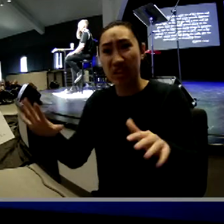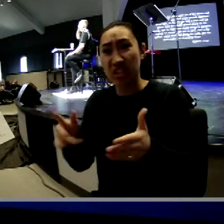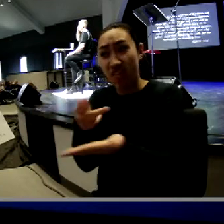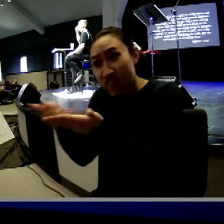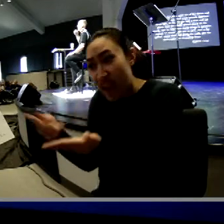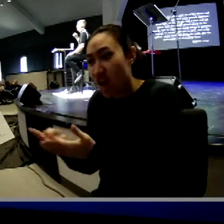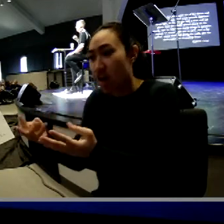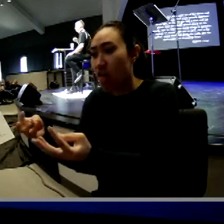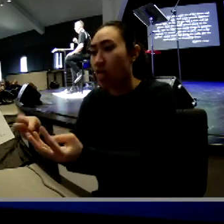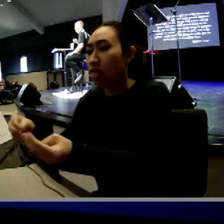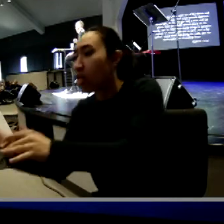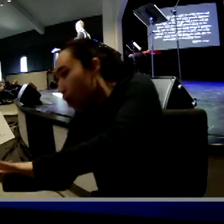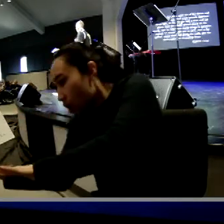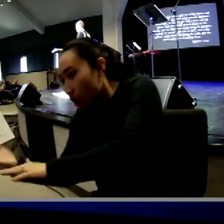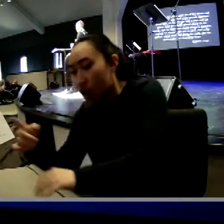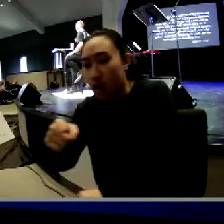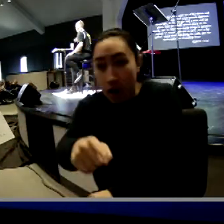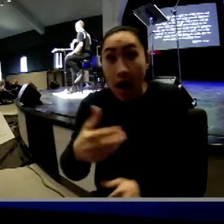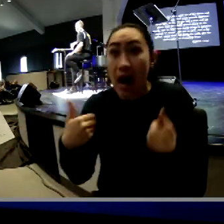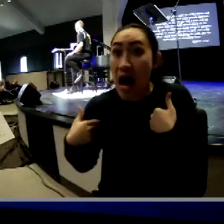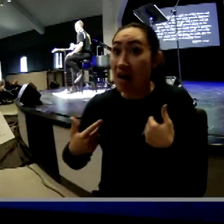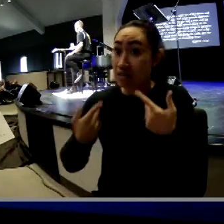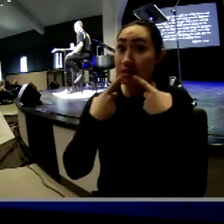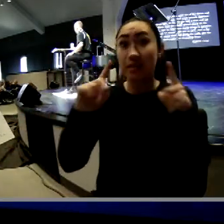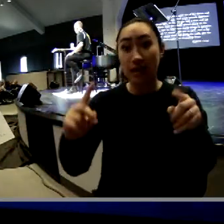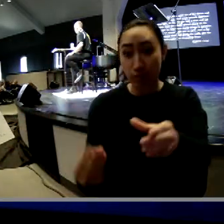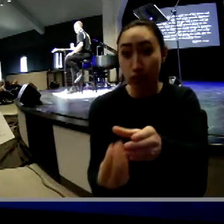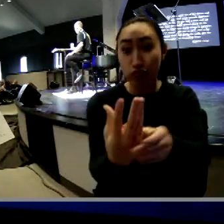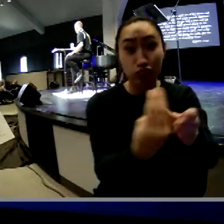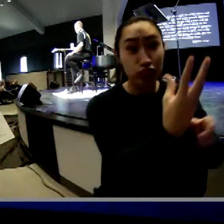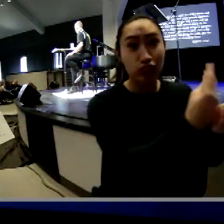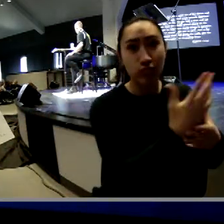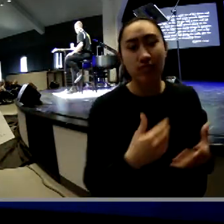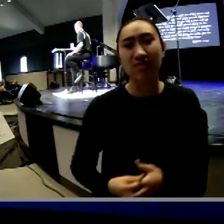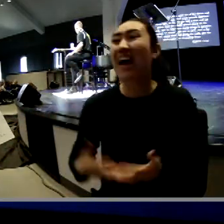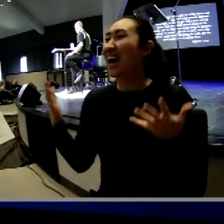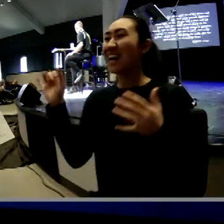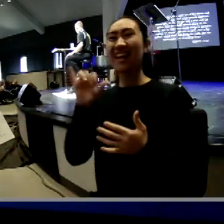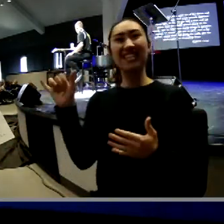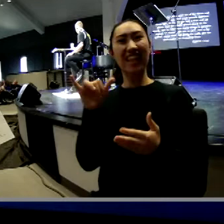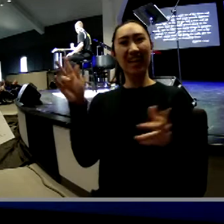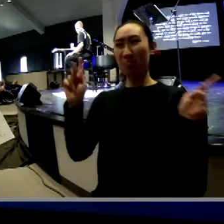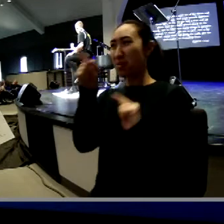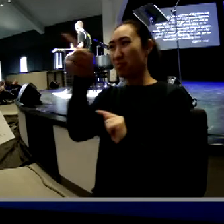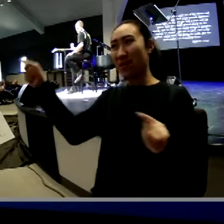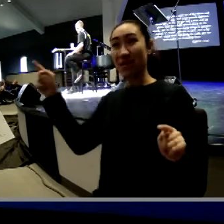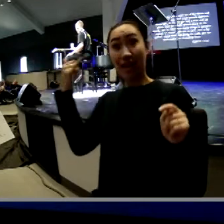It's like many of you who were born with a cell phone in your hand.